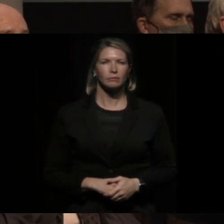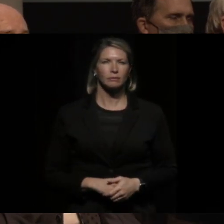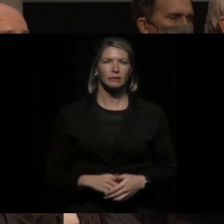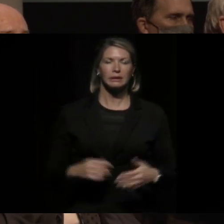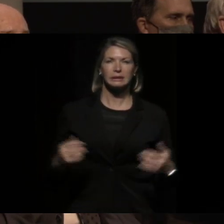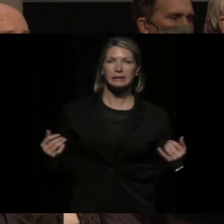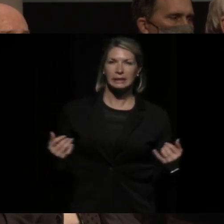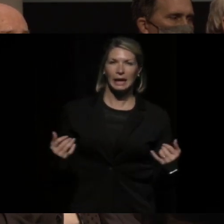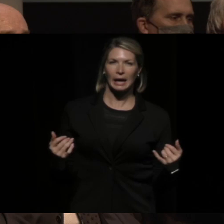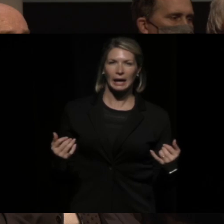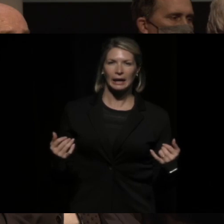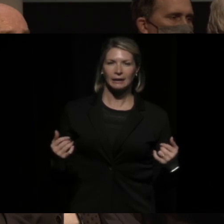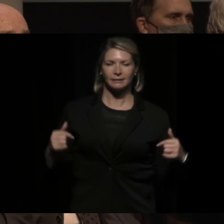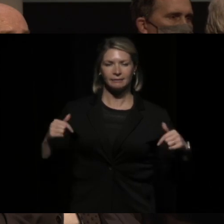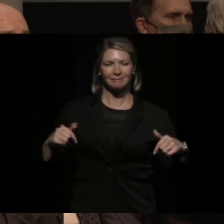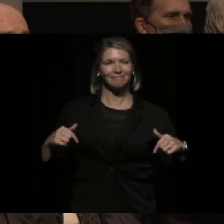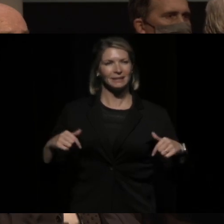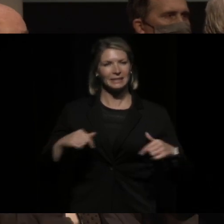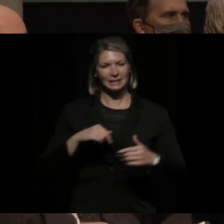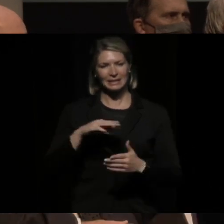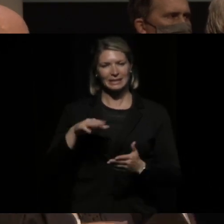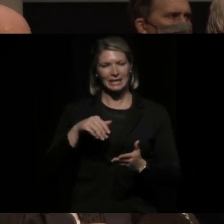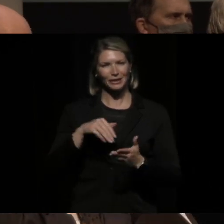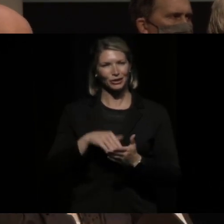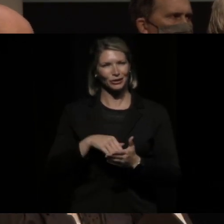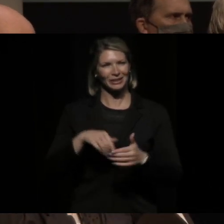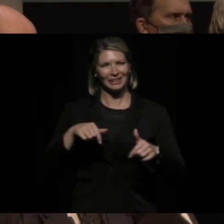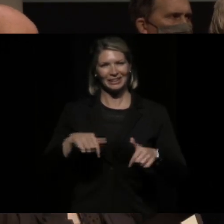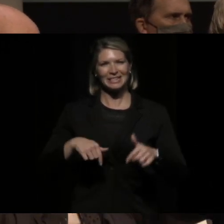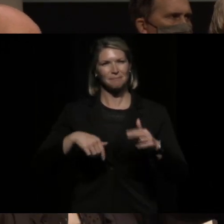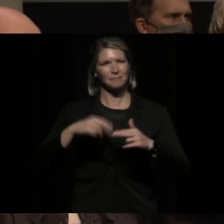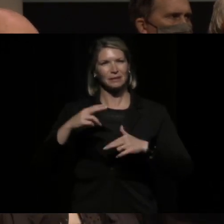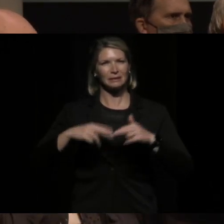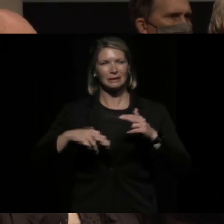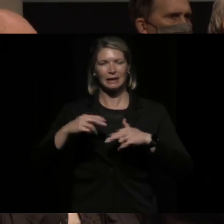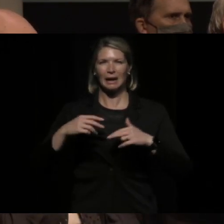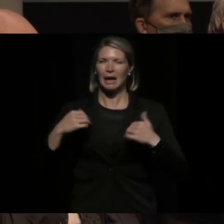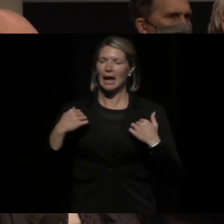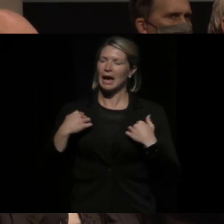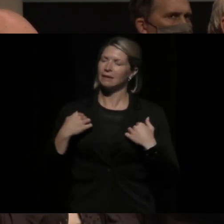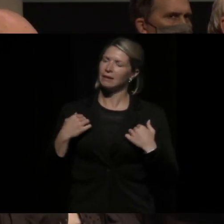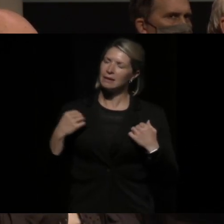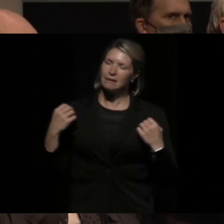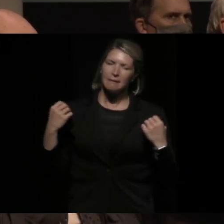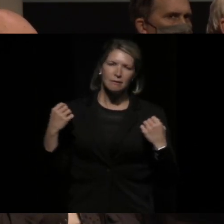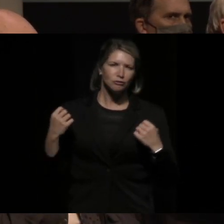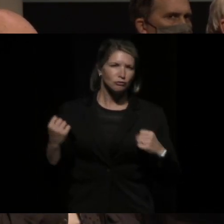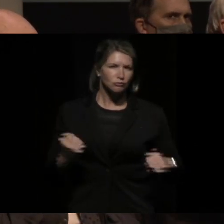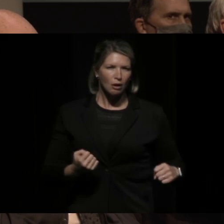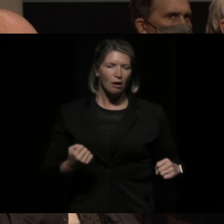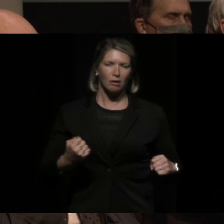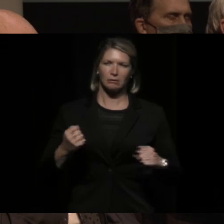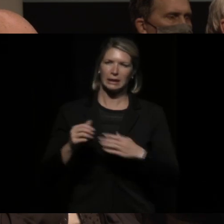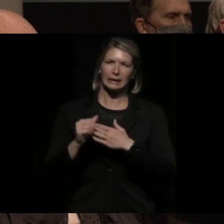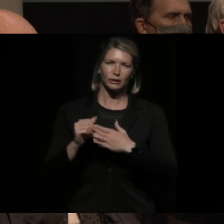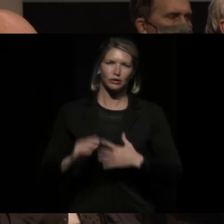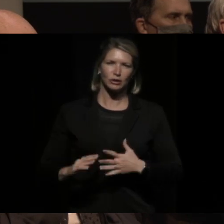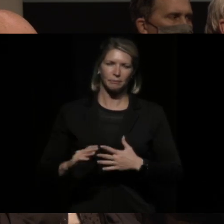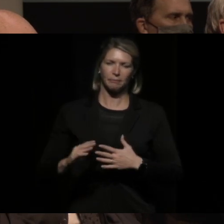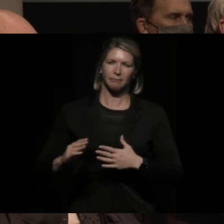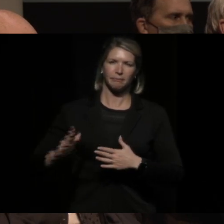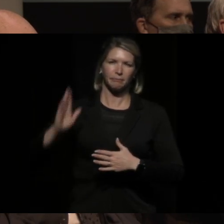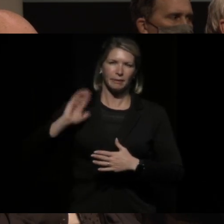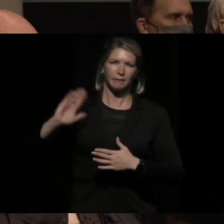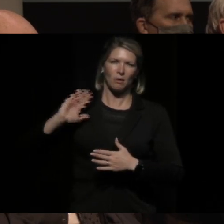today, in which we are gathered, represents a long and rich tradition of leadership of our public service. And I'm